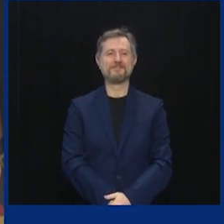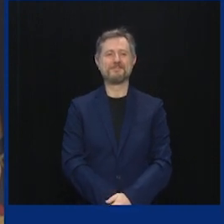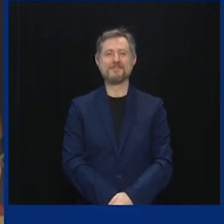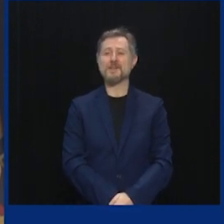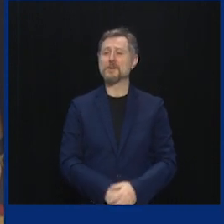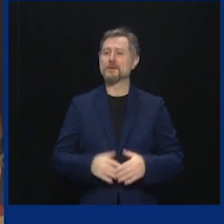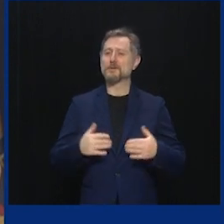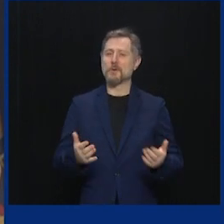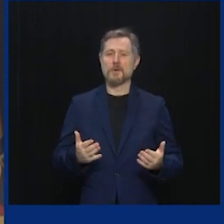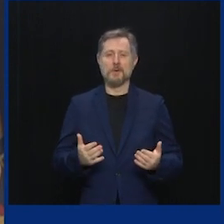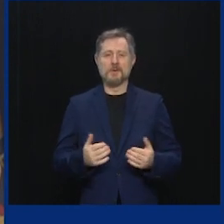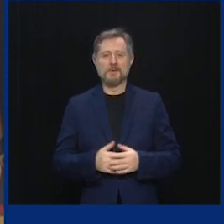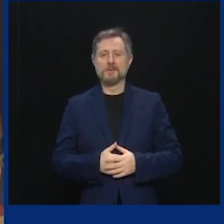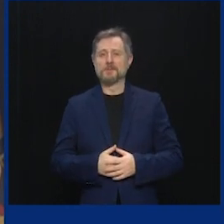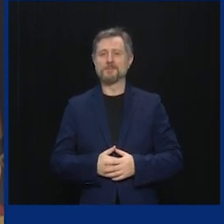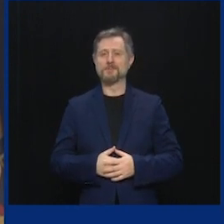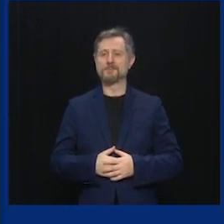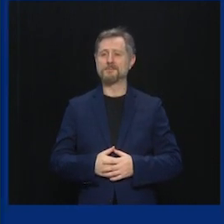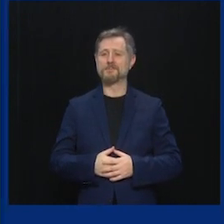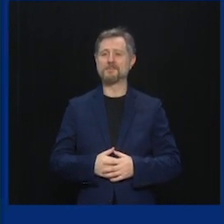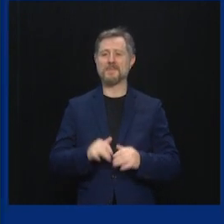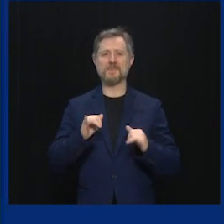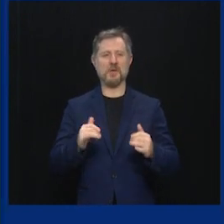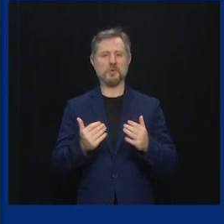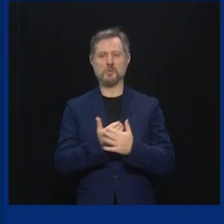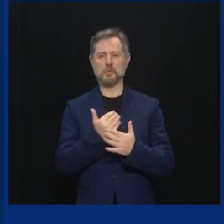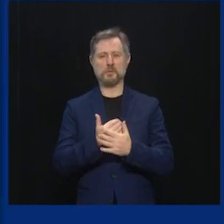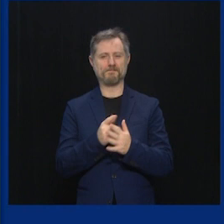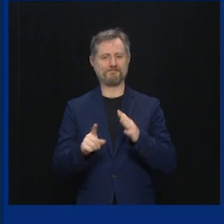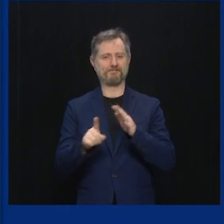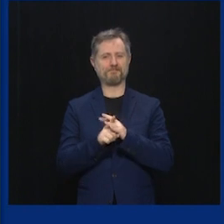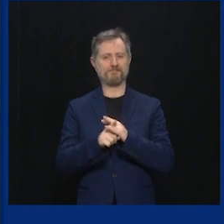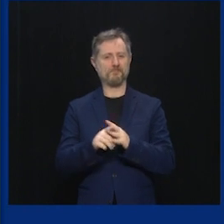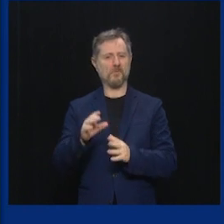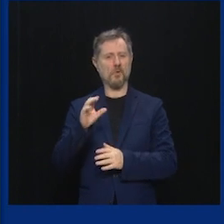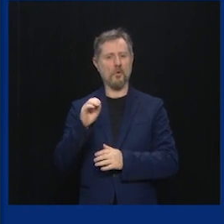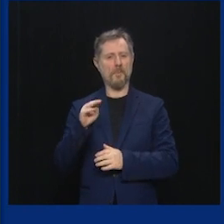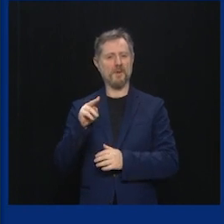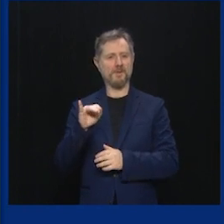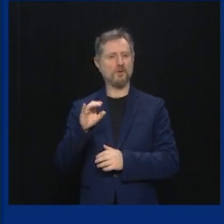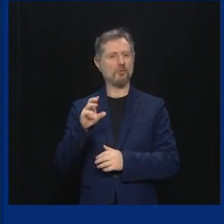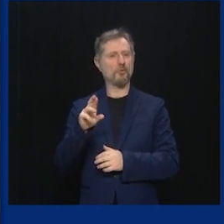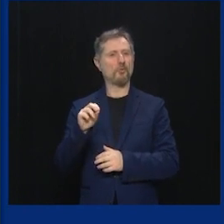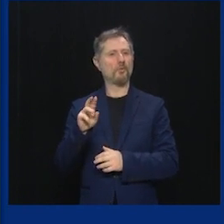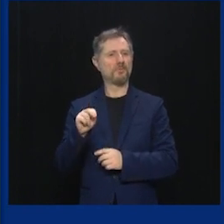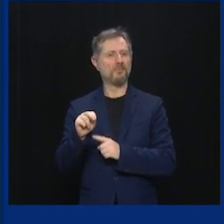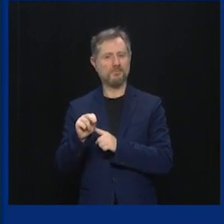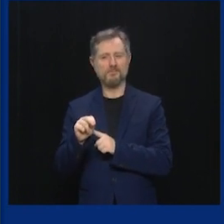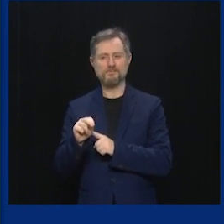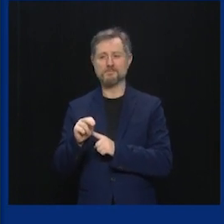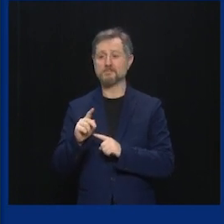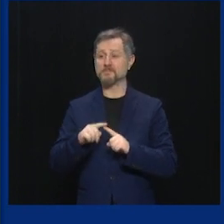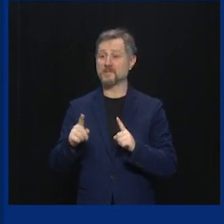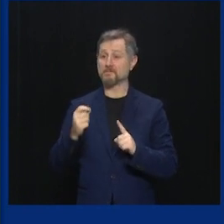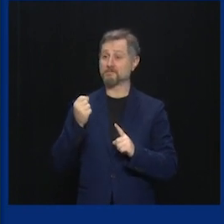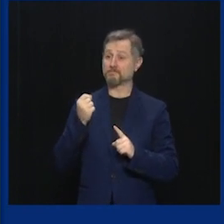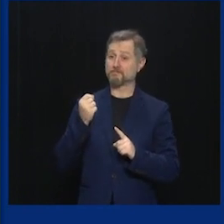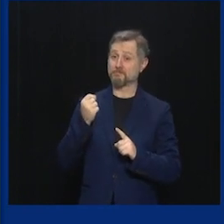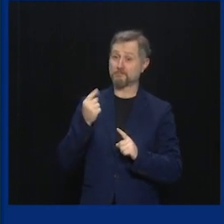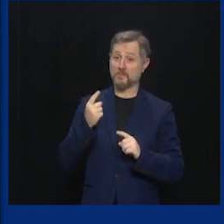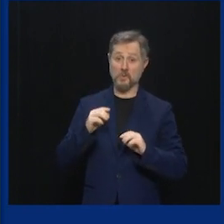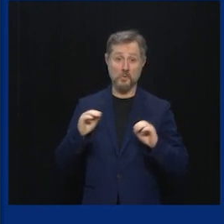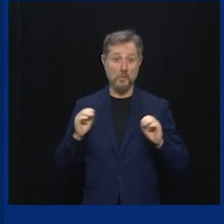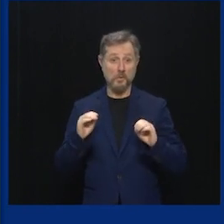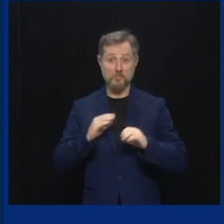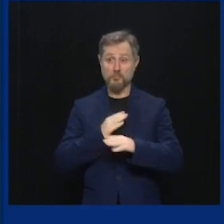So, we talked about this variant. We know it's coming. But here's the good news. We're not defenseless. Compared to a